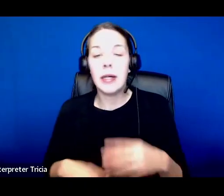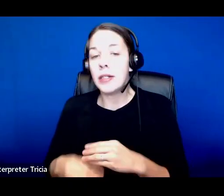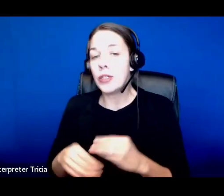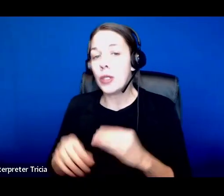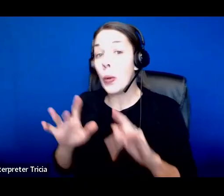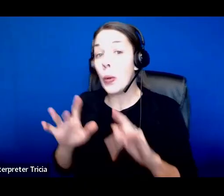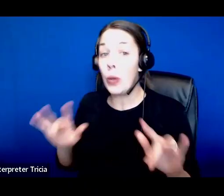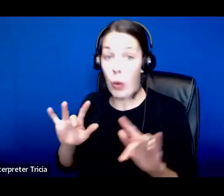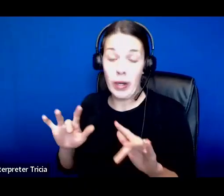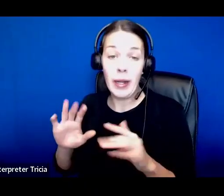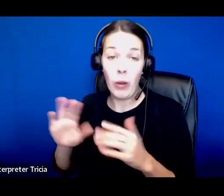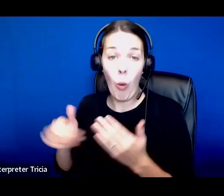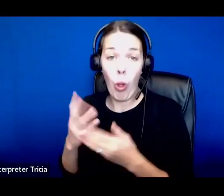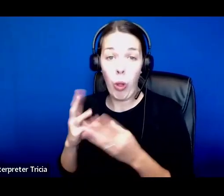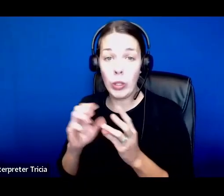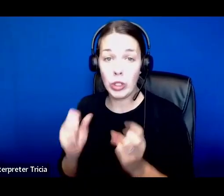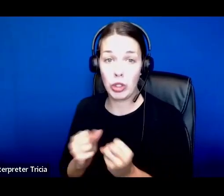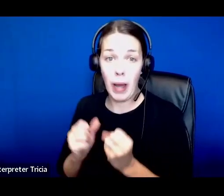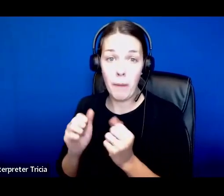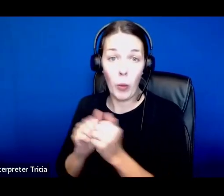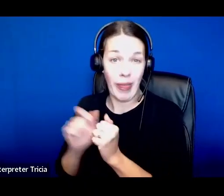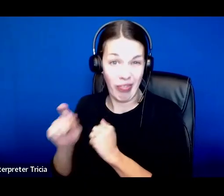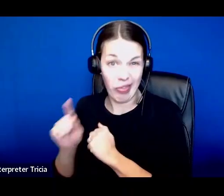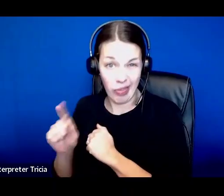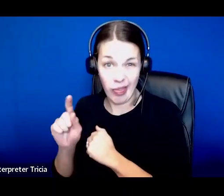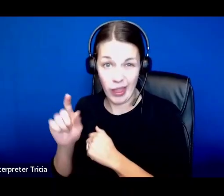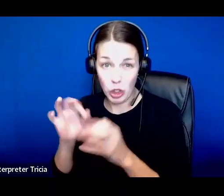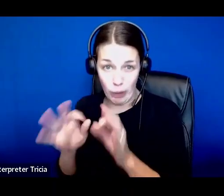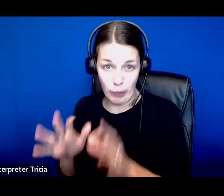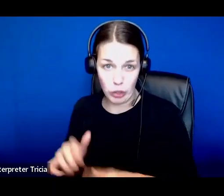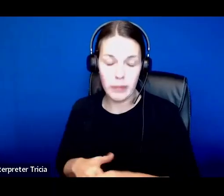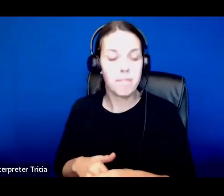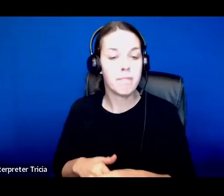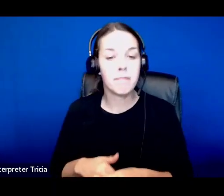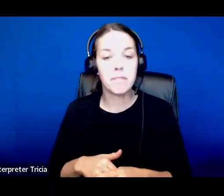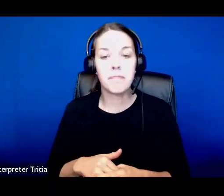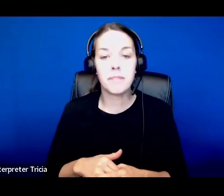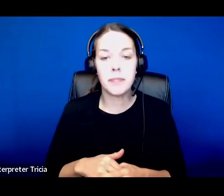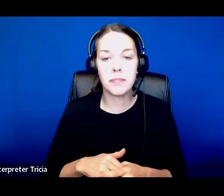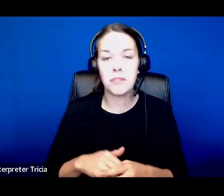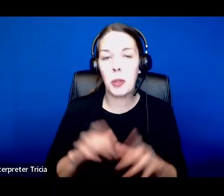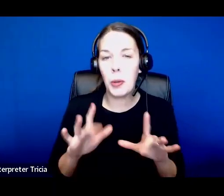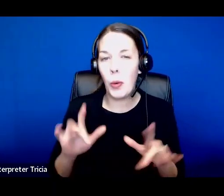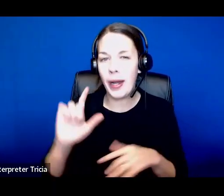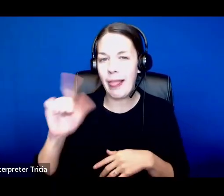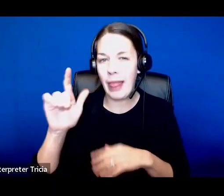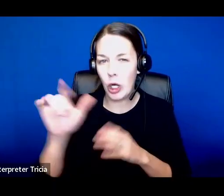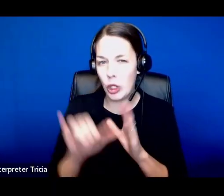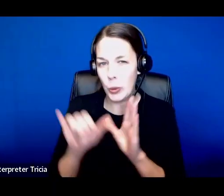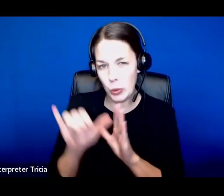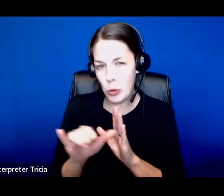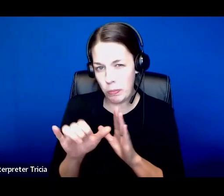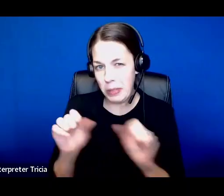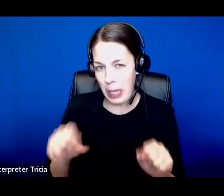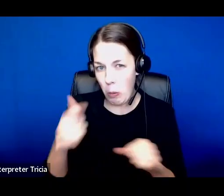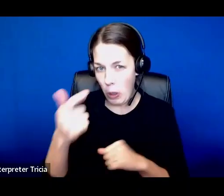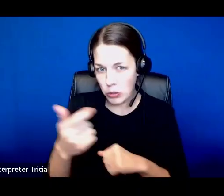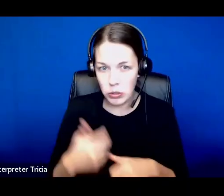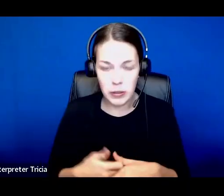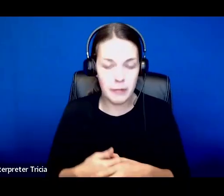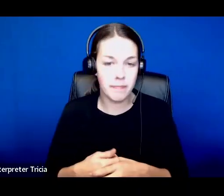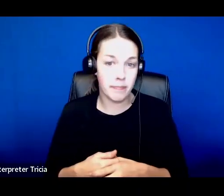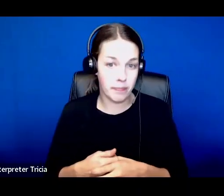entire webinar with ASL interpretation. And these recordings will be available later on our YouTube channel for your later viewing. So whether